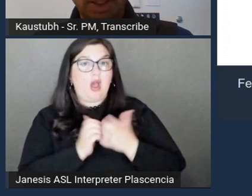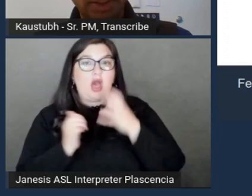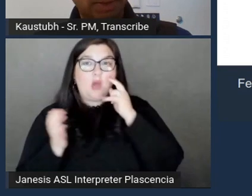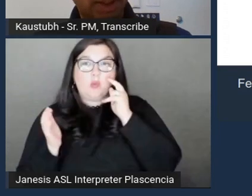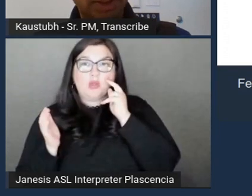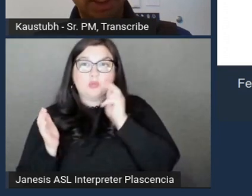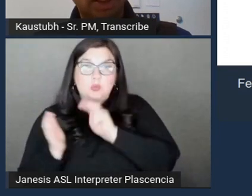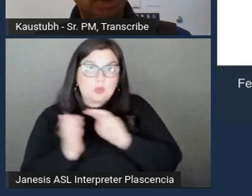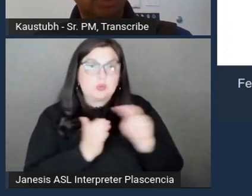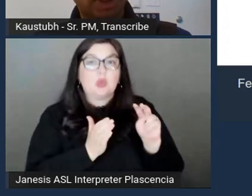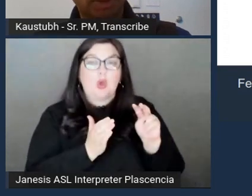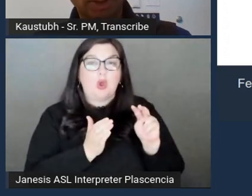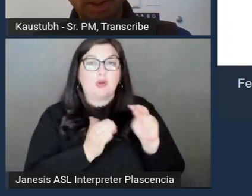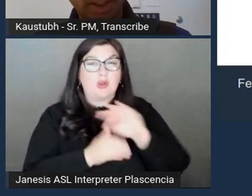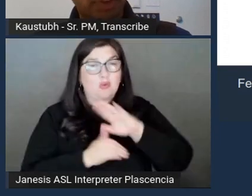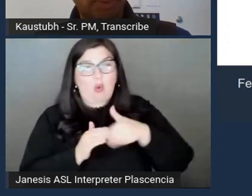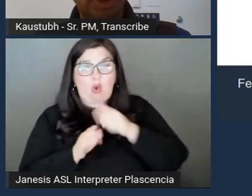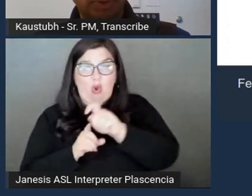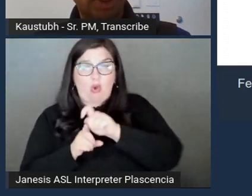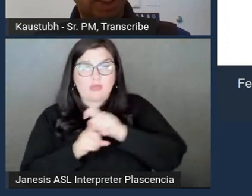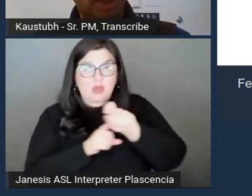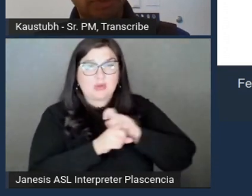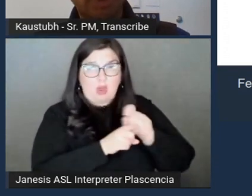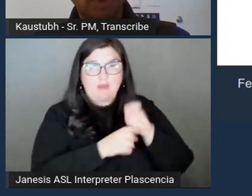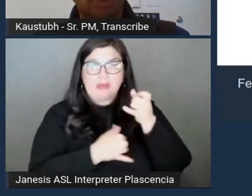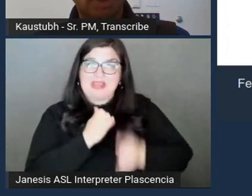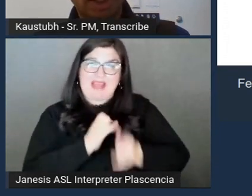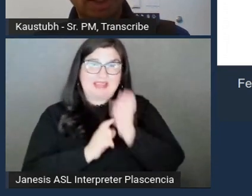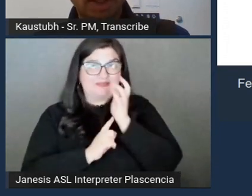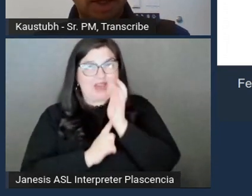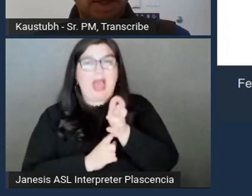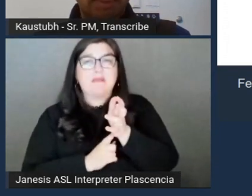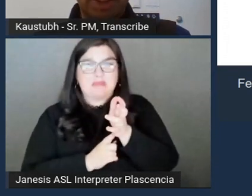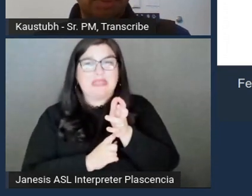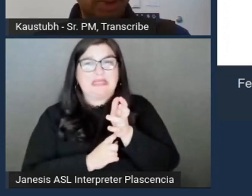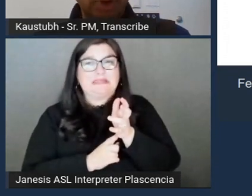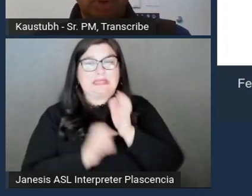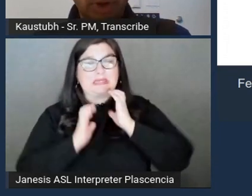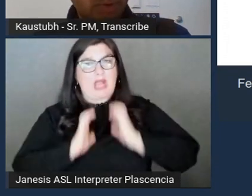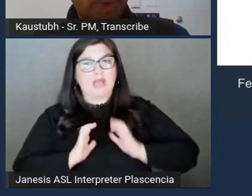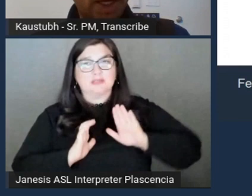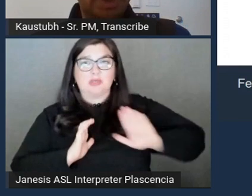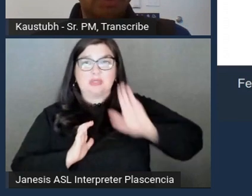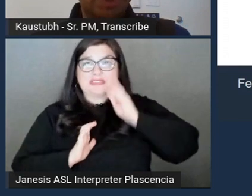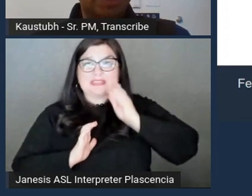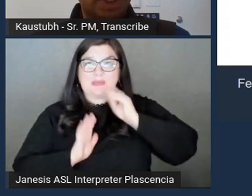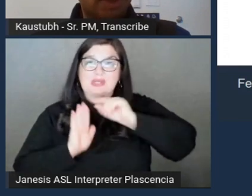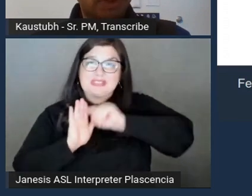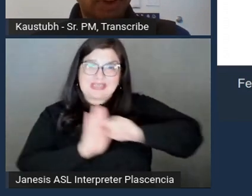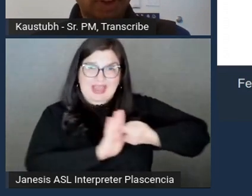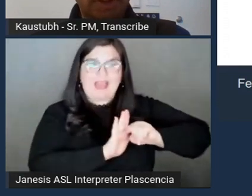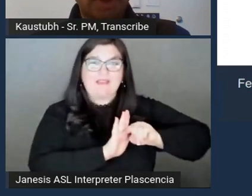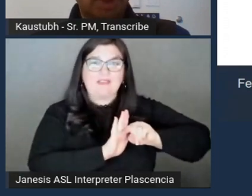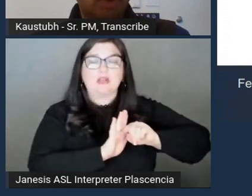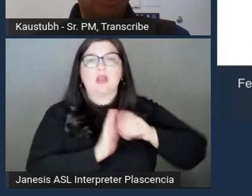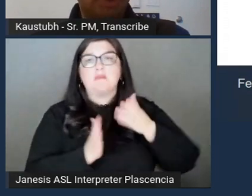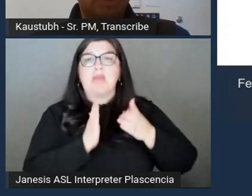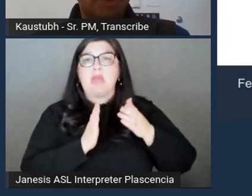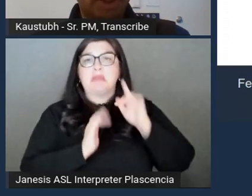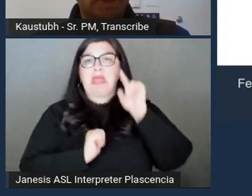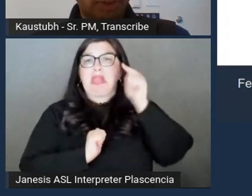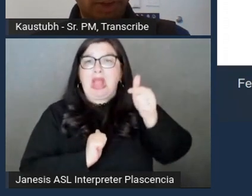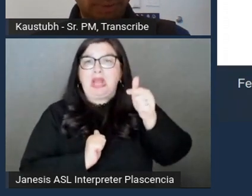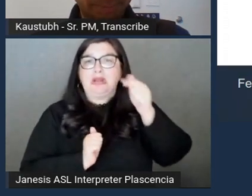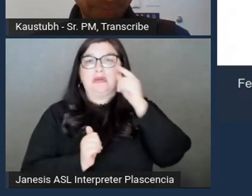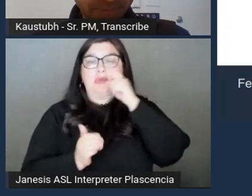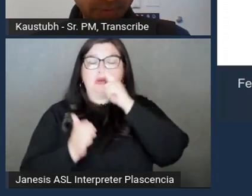where the last customer sentiment in the last 5 minutes was negative, right? And then maybe you want to go back and investigate it further and figure out what you could have